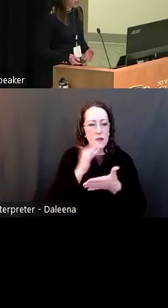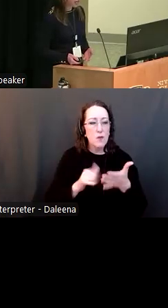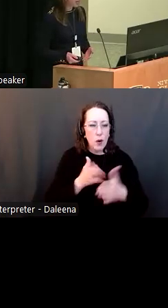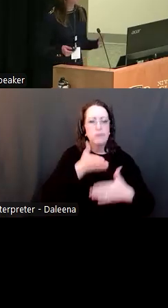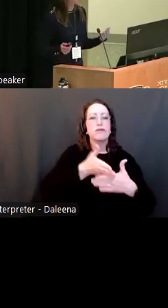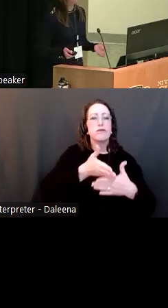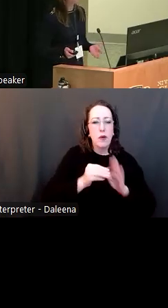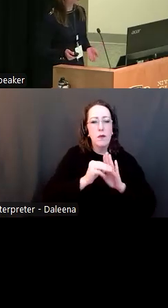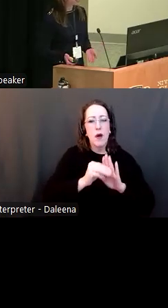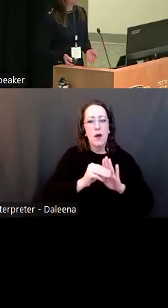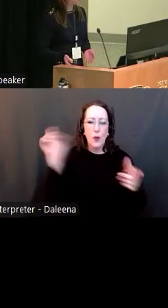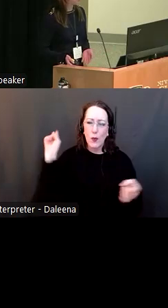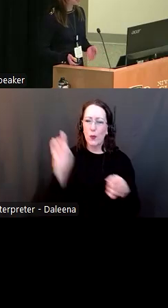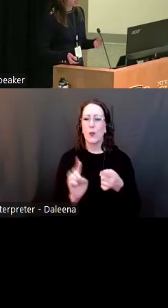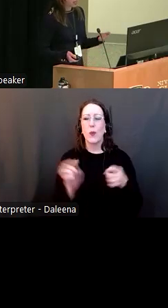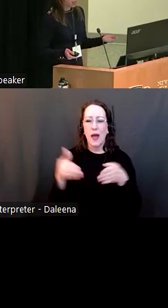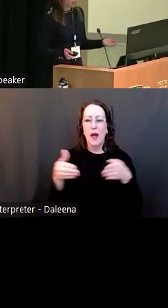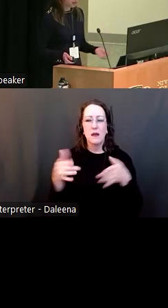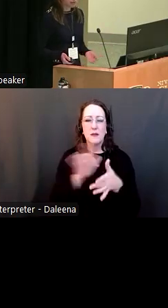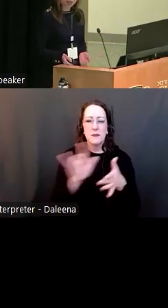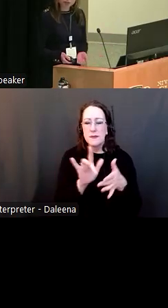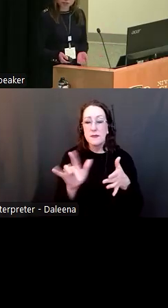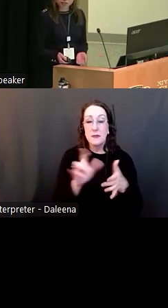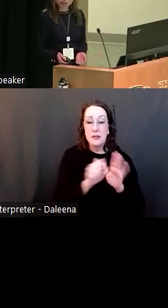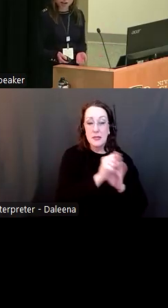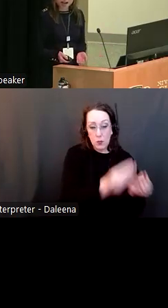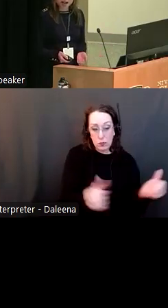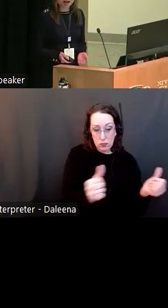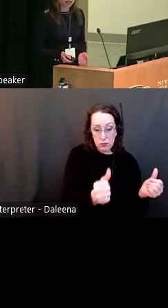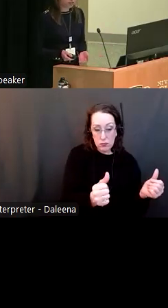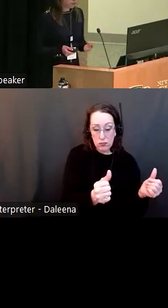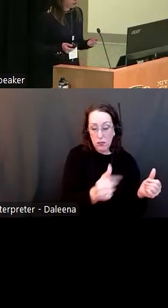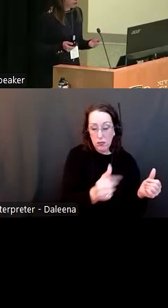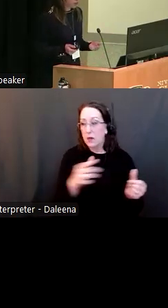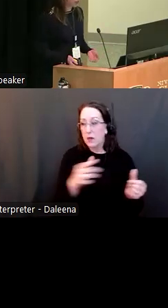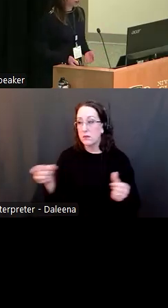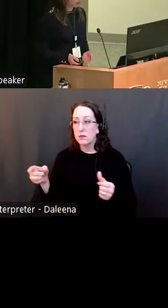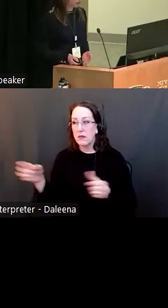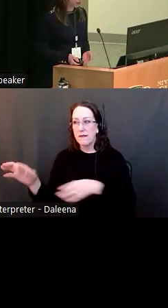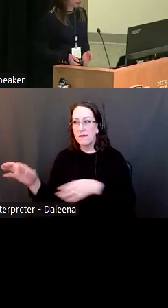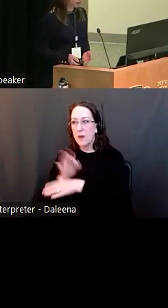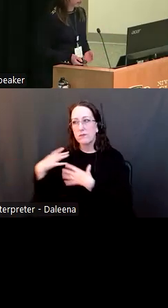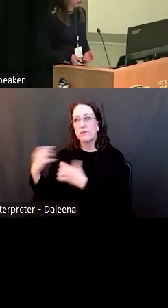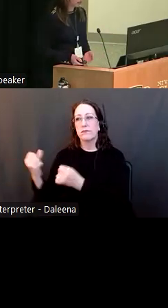models that can help narrow the gap between symptom resolution and functional